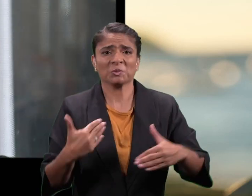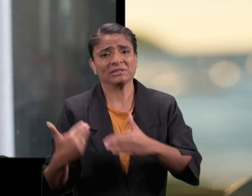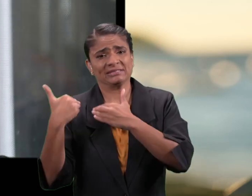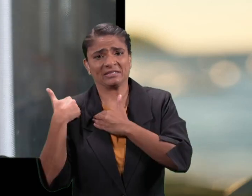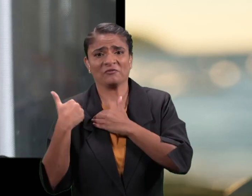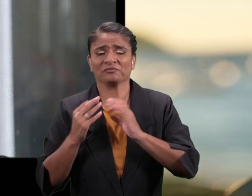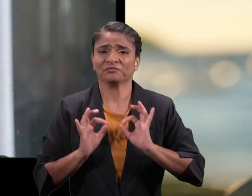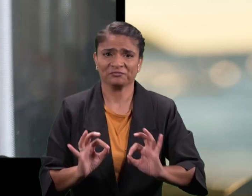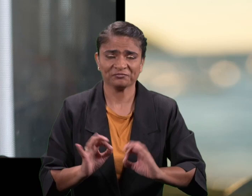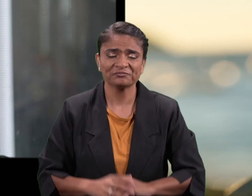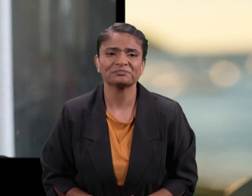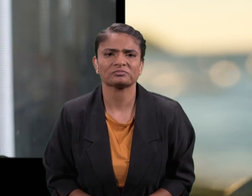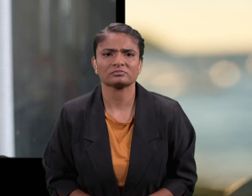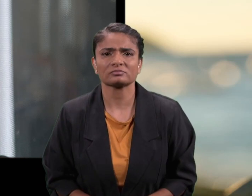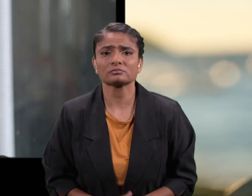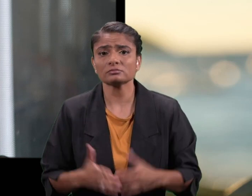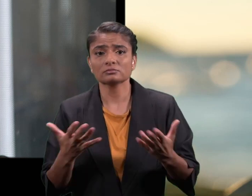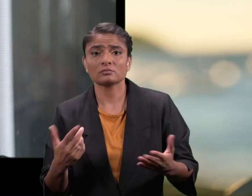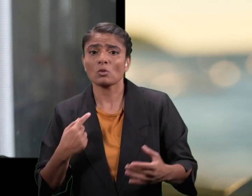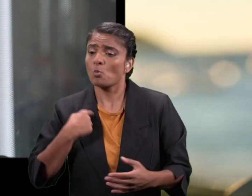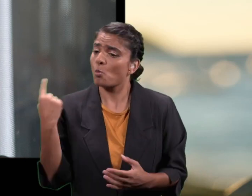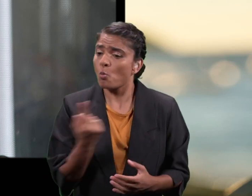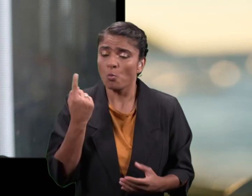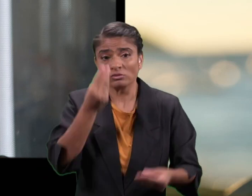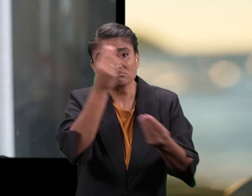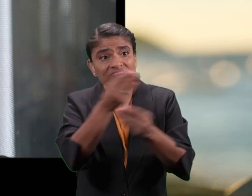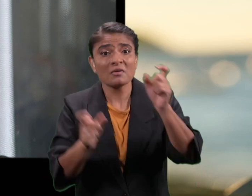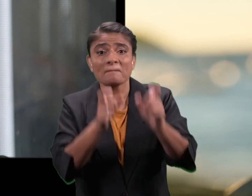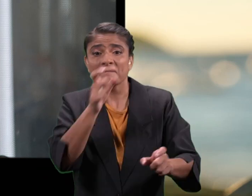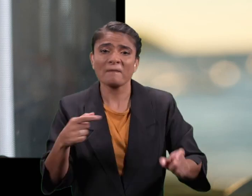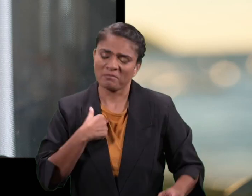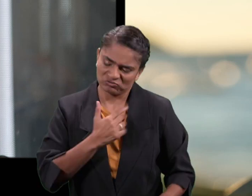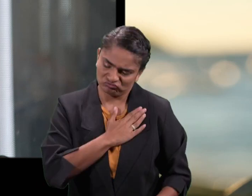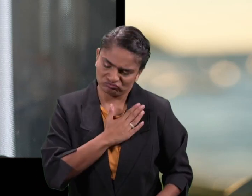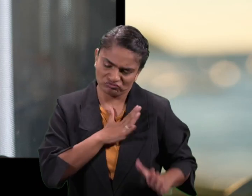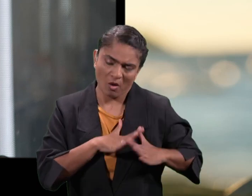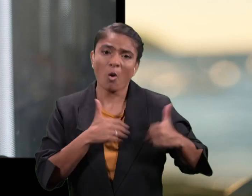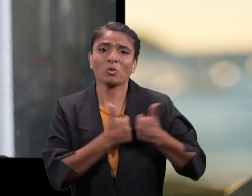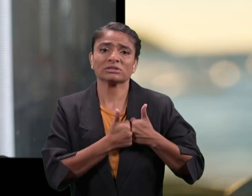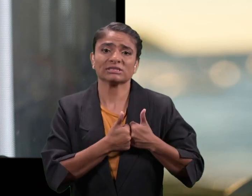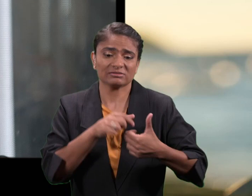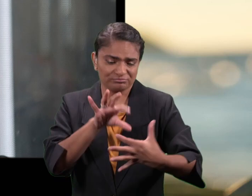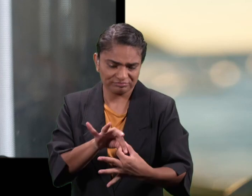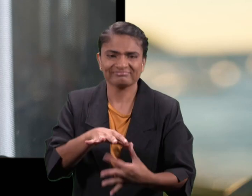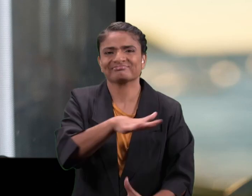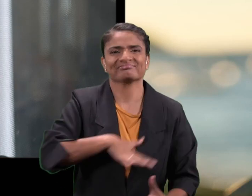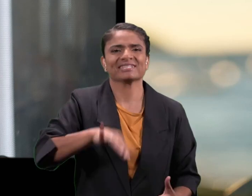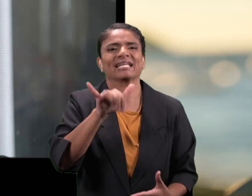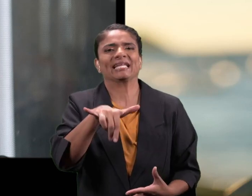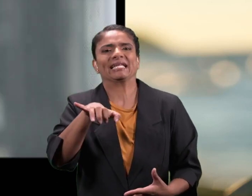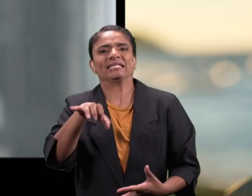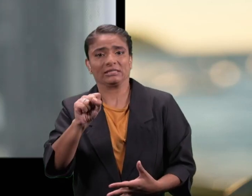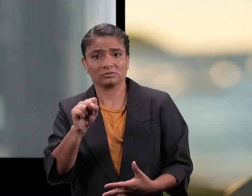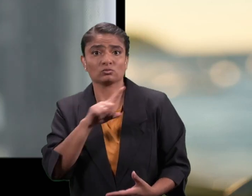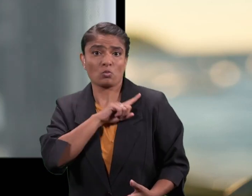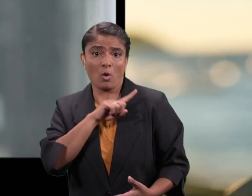space. And I always tell people that my loyalty lies with